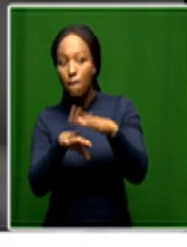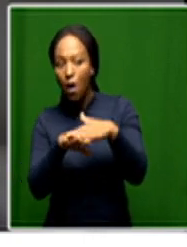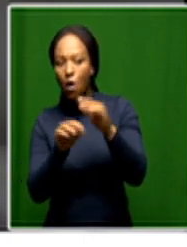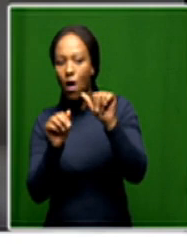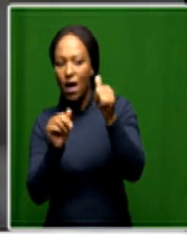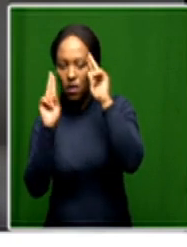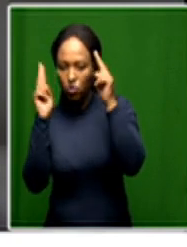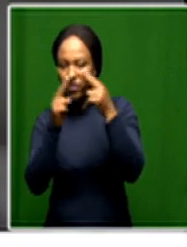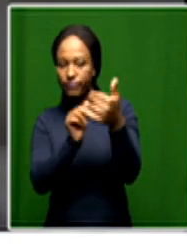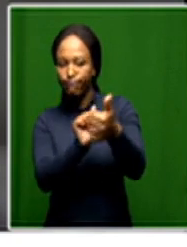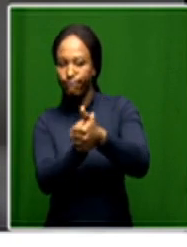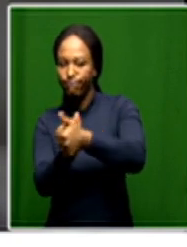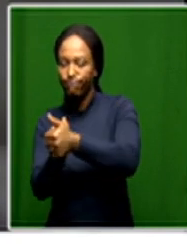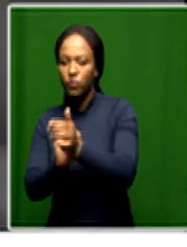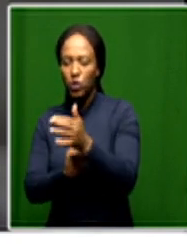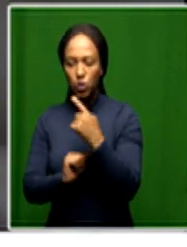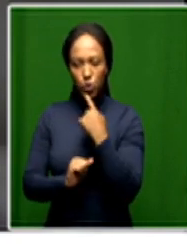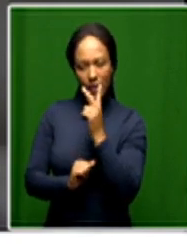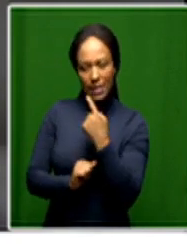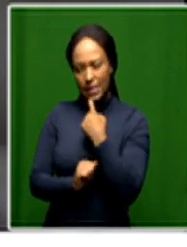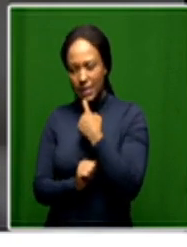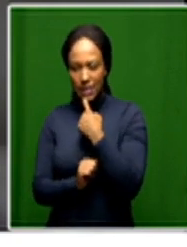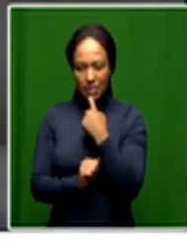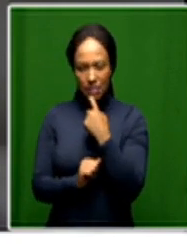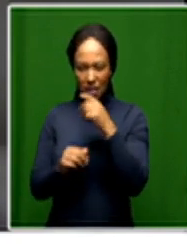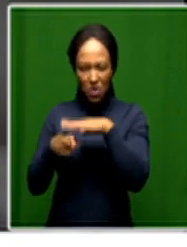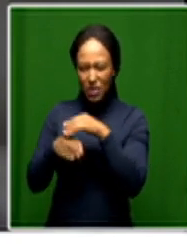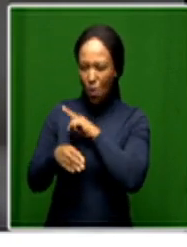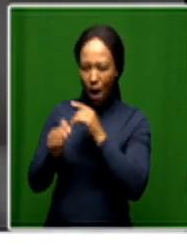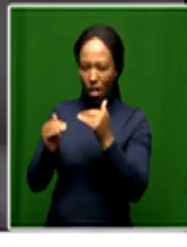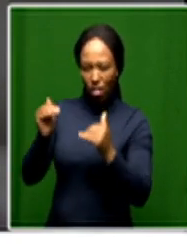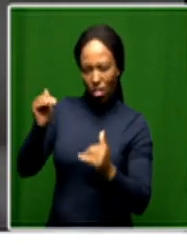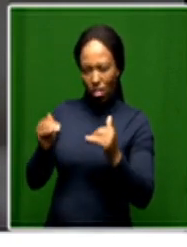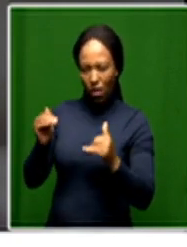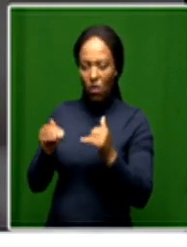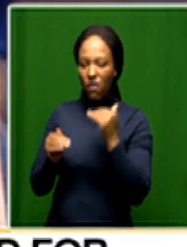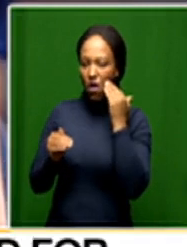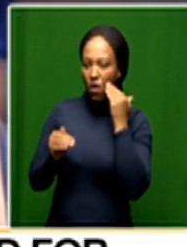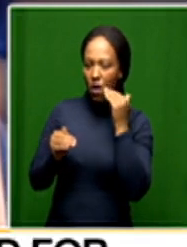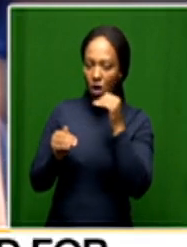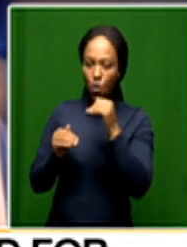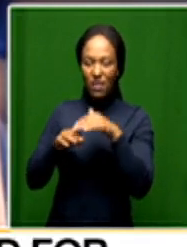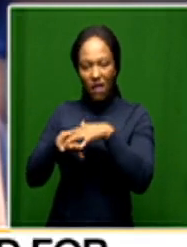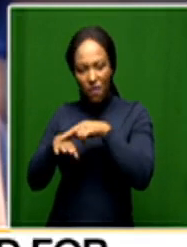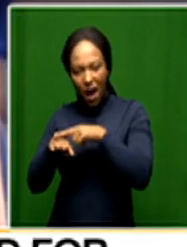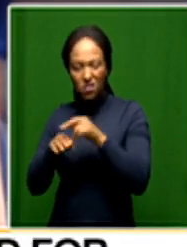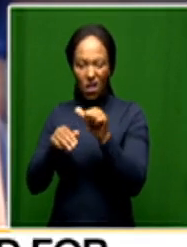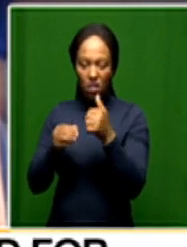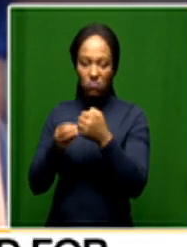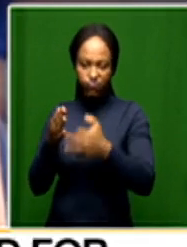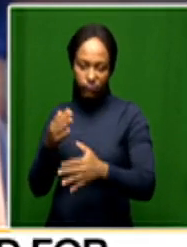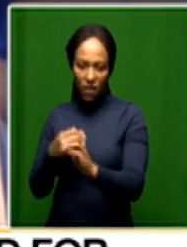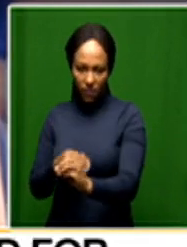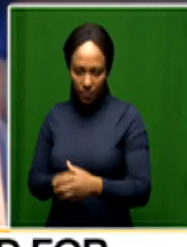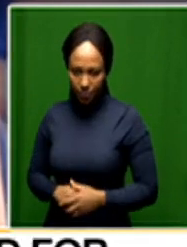to try and determine, you know, what the reasons are for this. Fascinating findings, it really is. And I do hope that, you